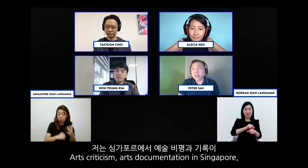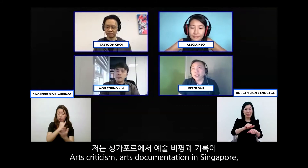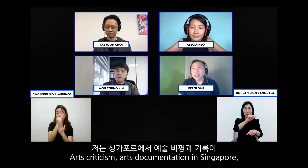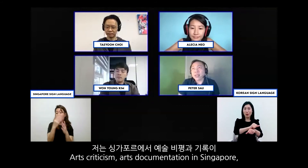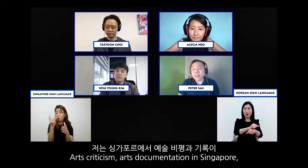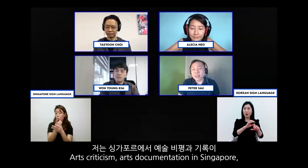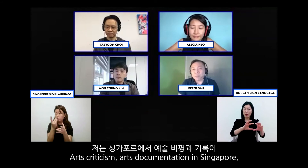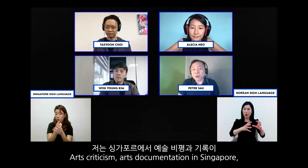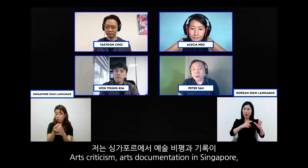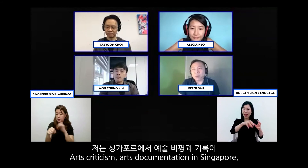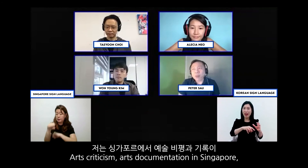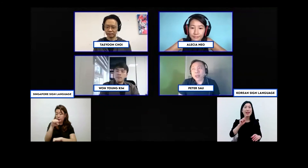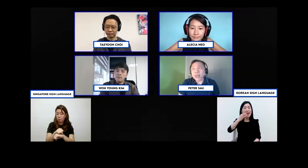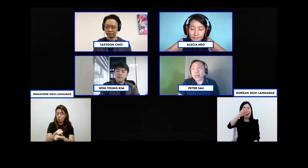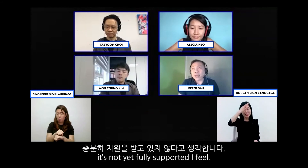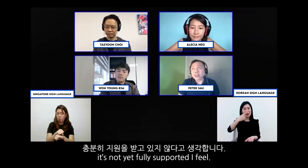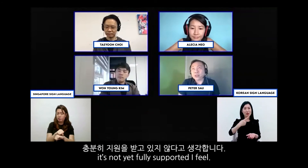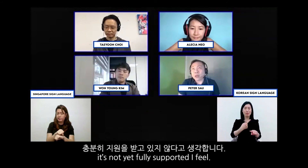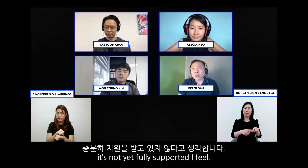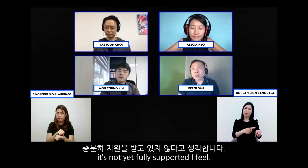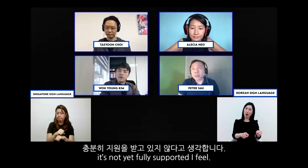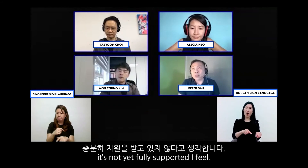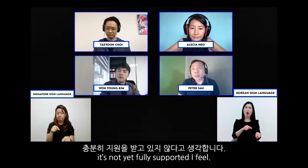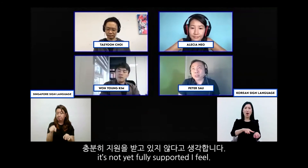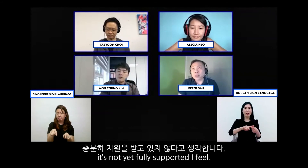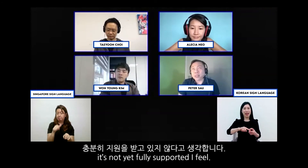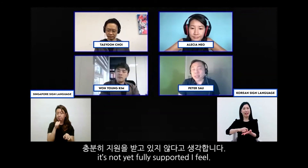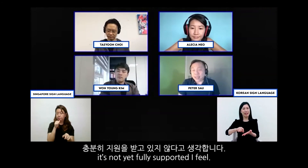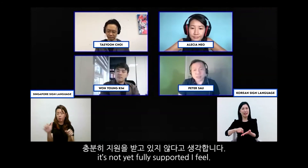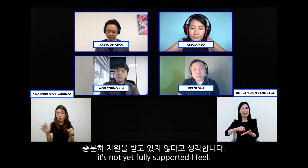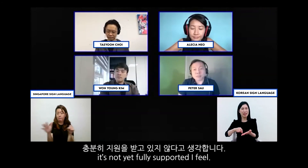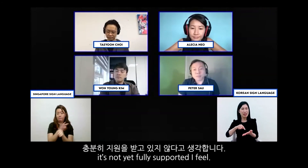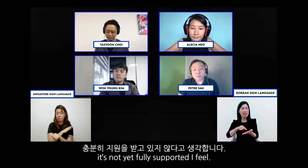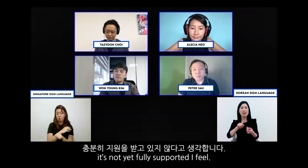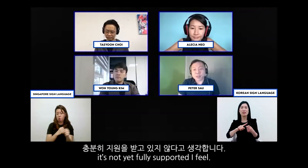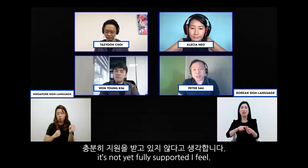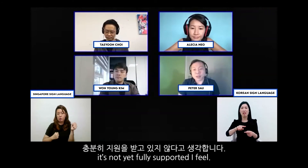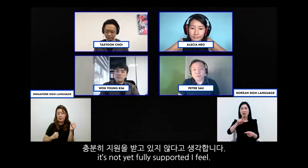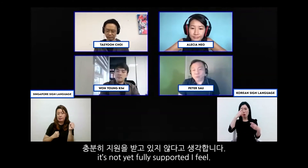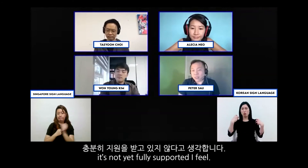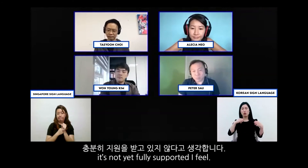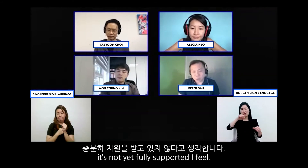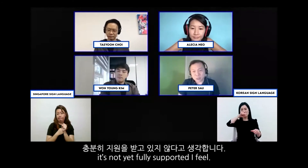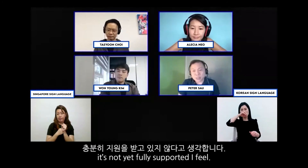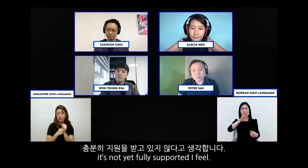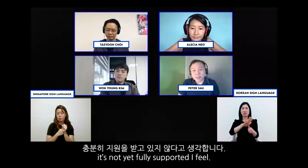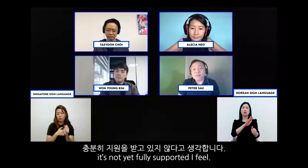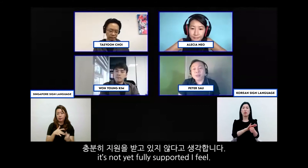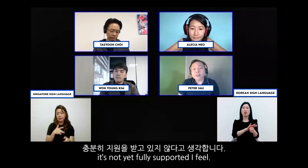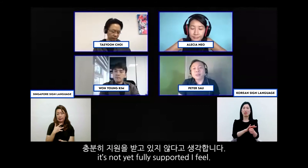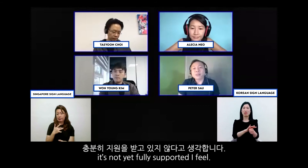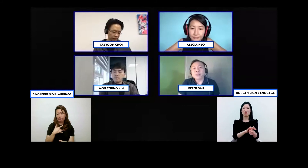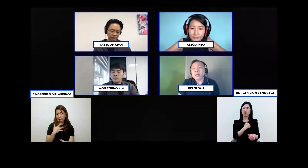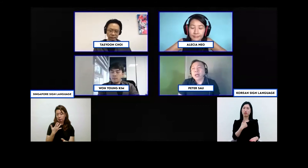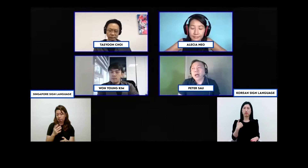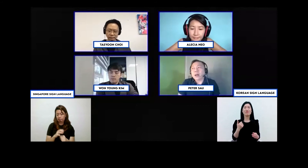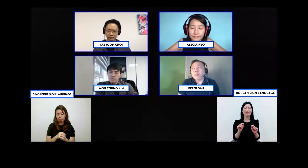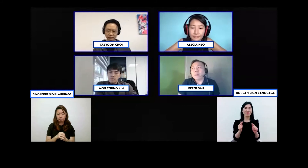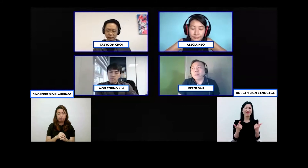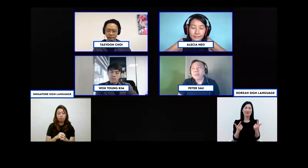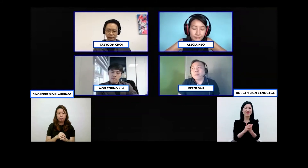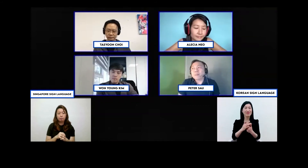documentation in Singapore, it's not yet fully supported, I feel.